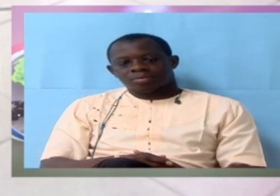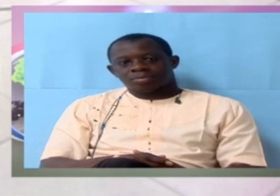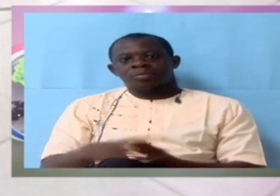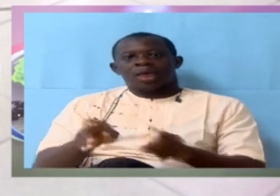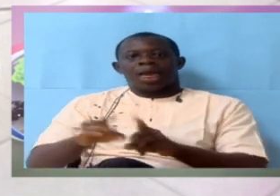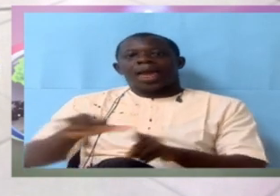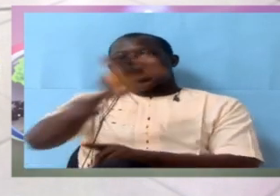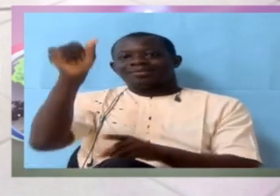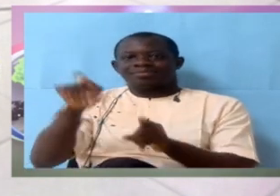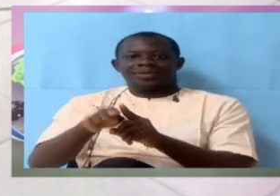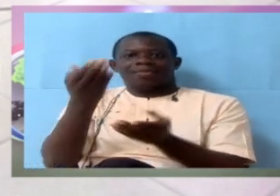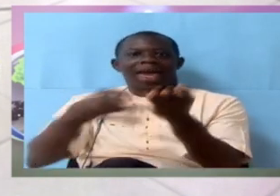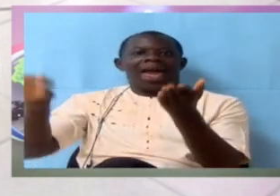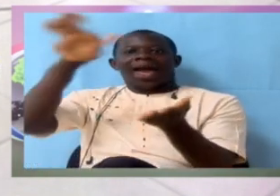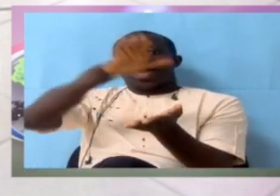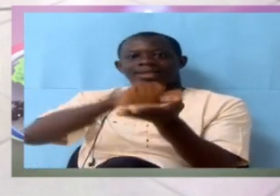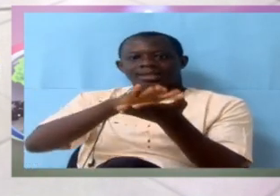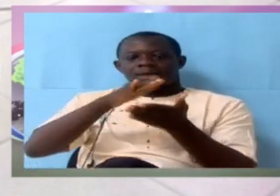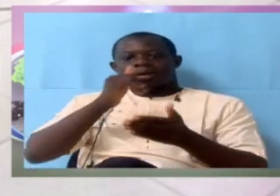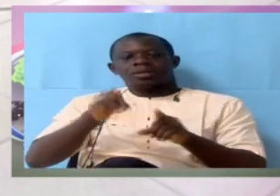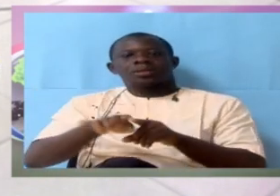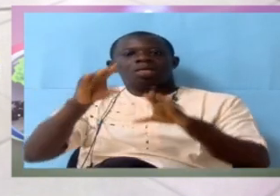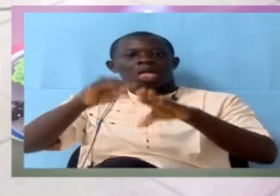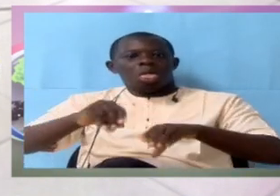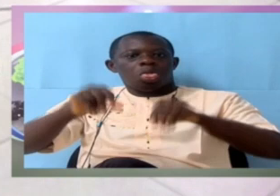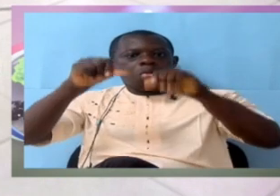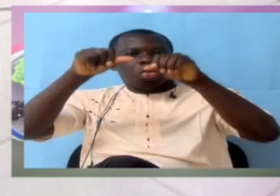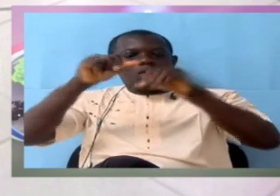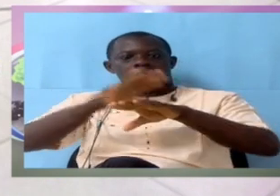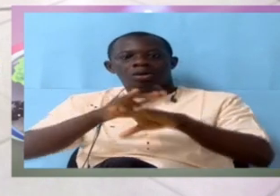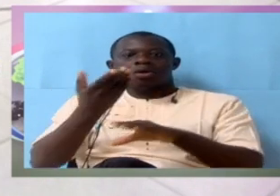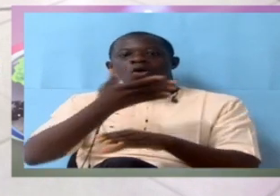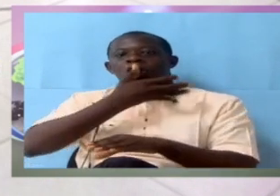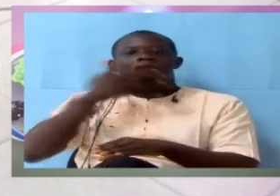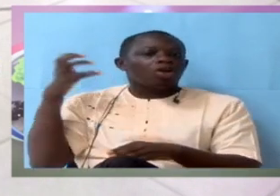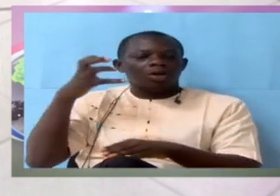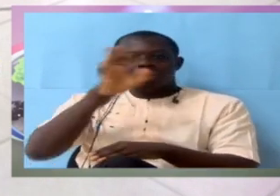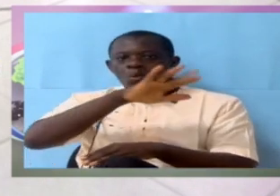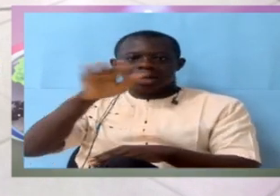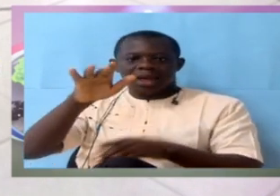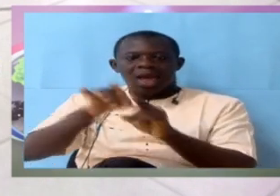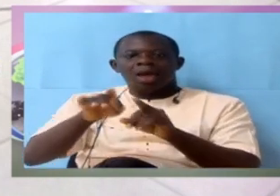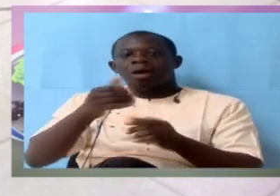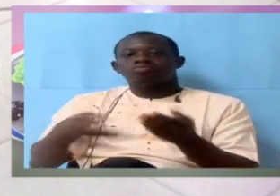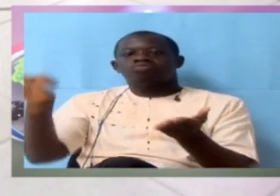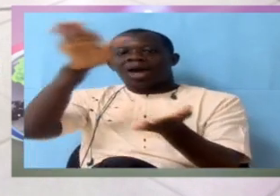And they will add that powder into that hot water plus the milk.